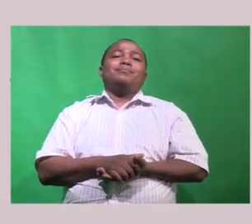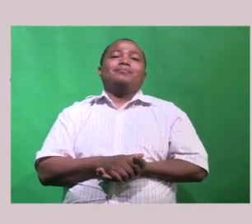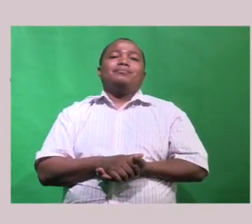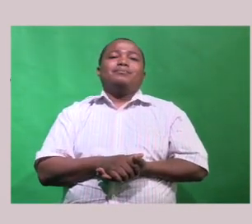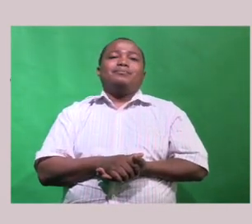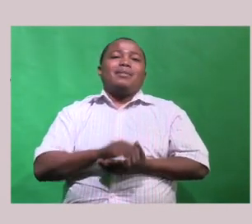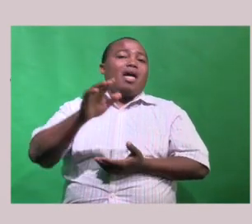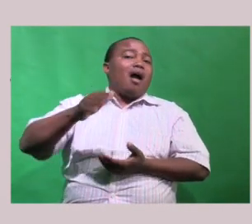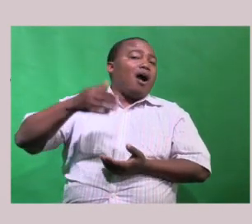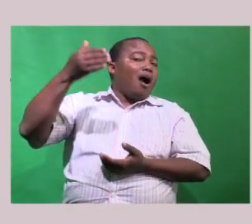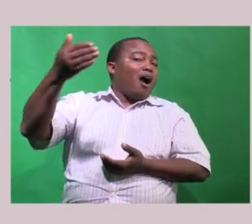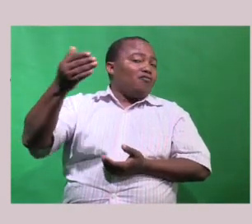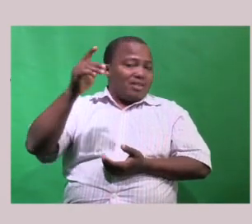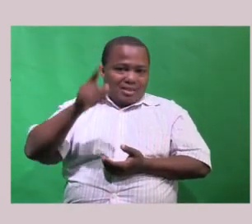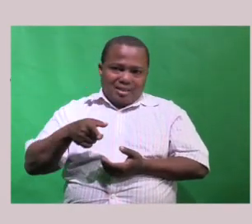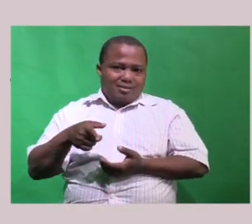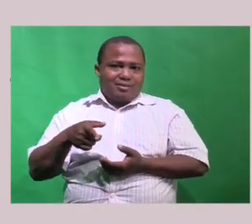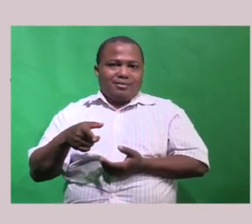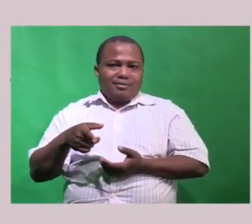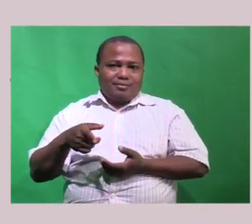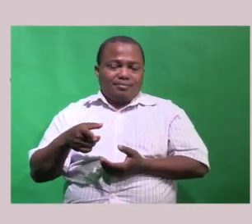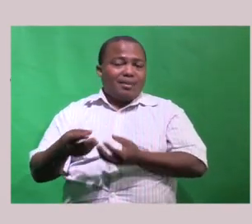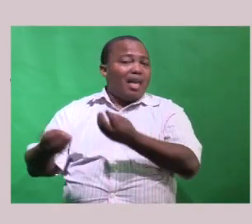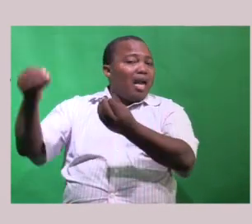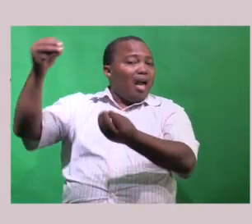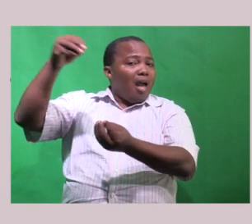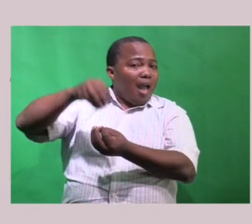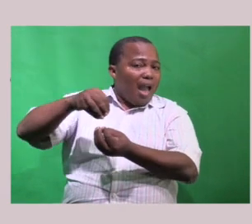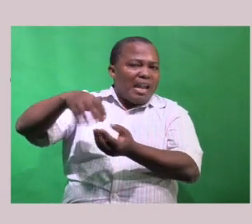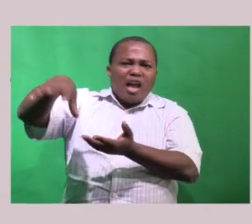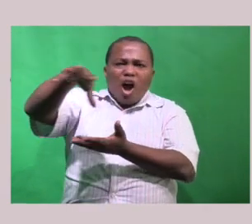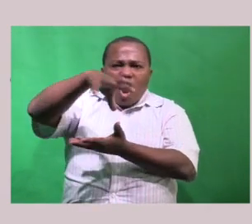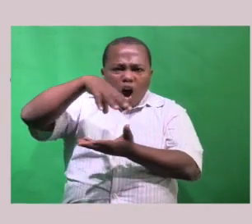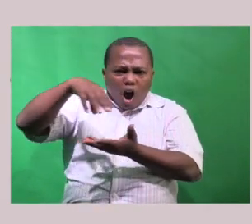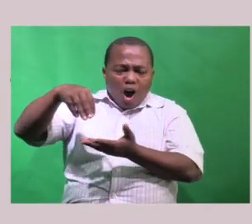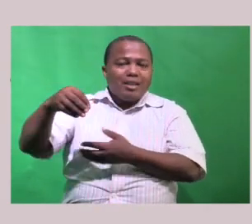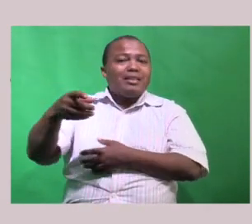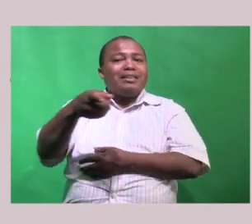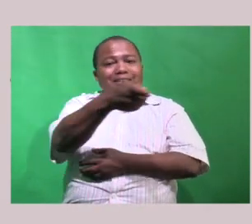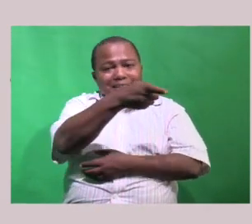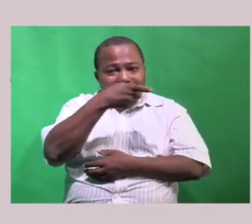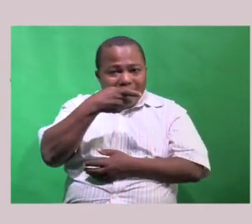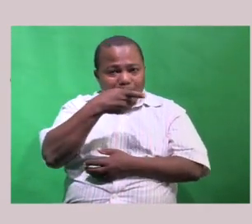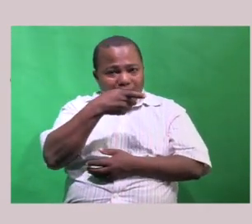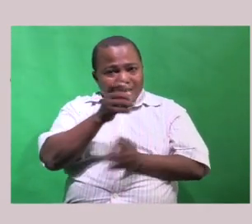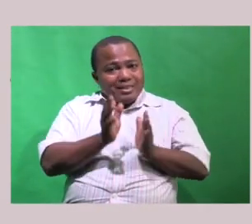After that, add all debit side amount.